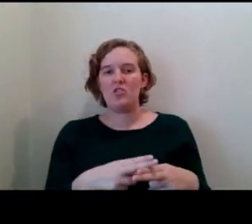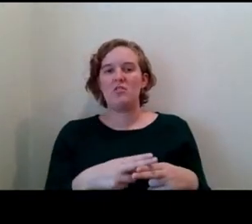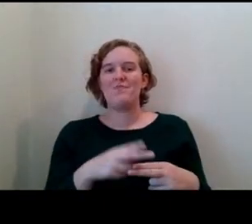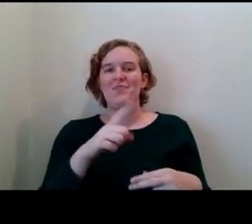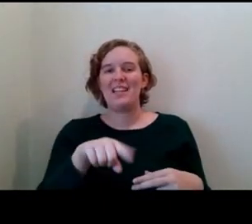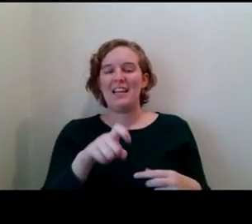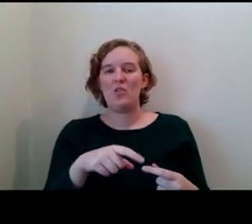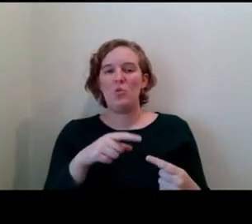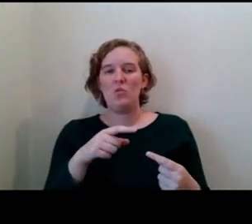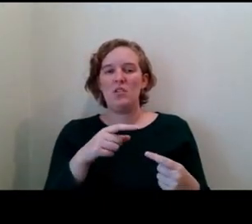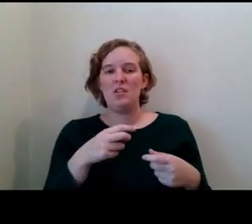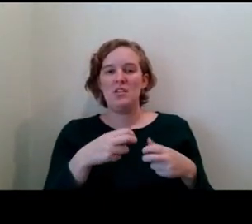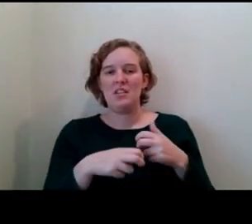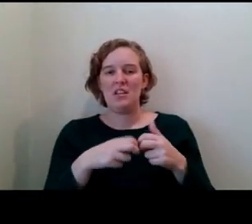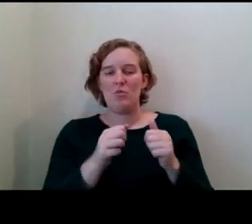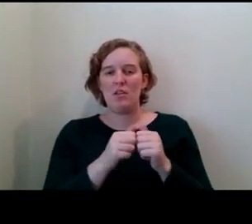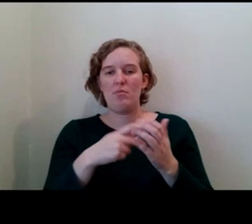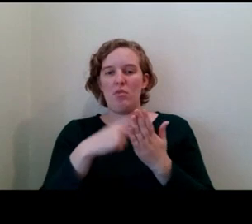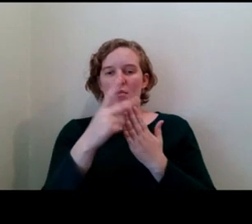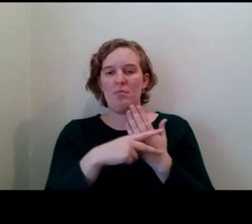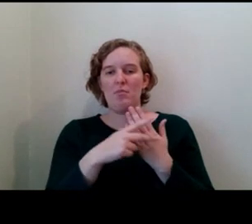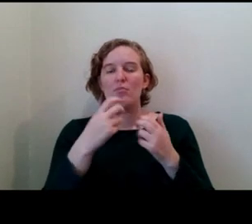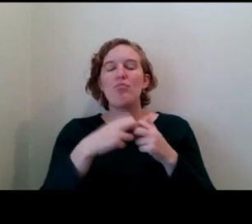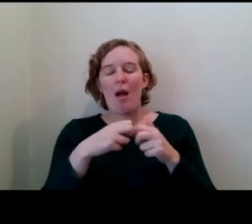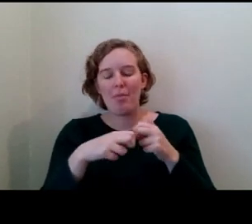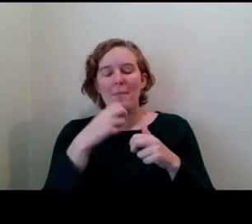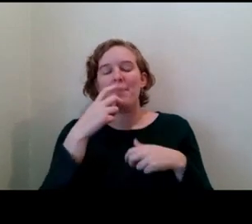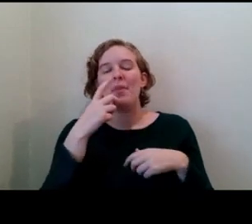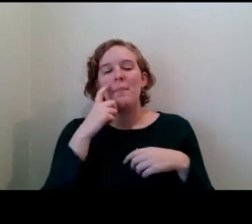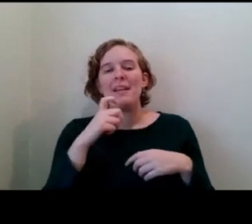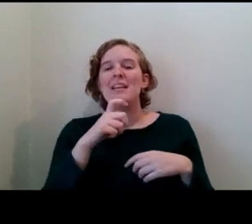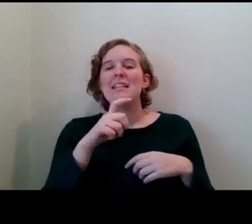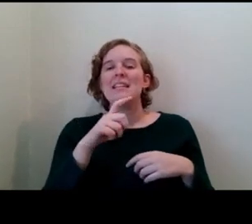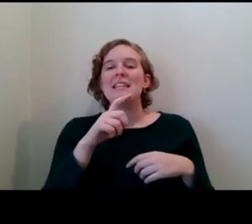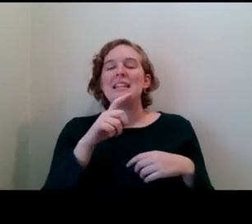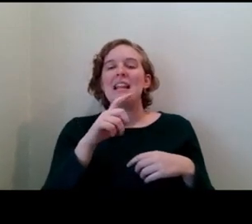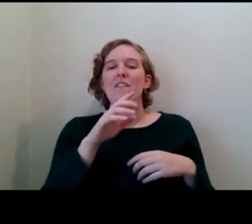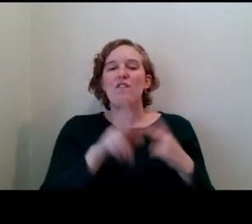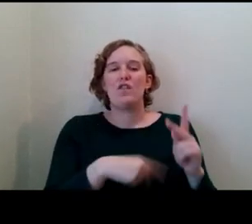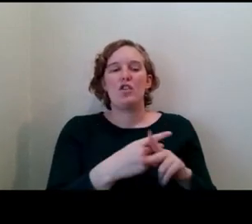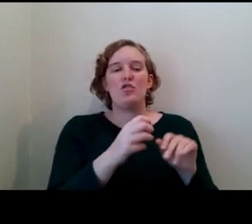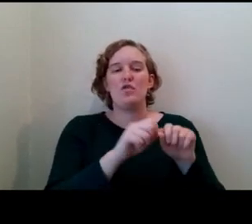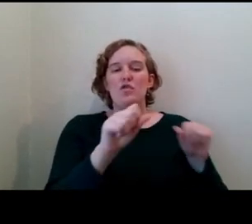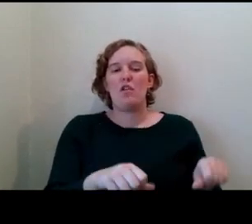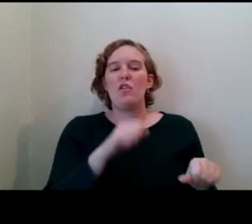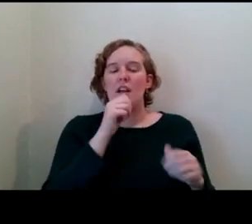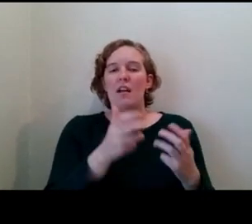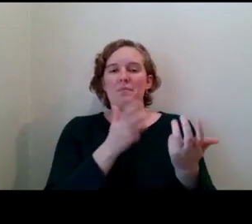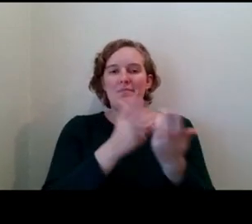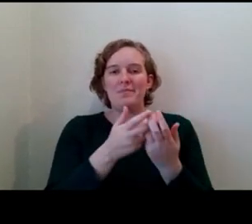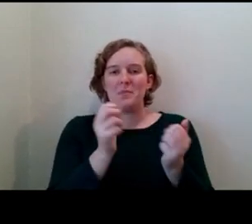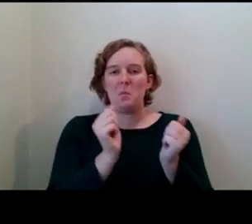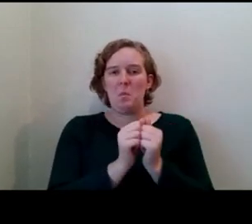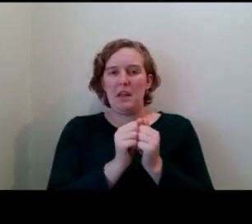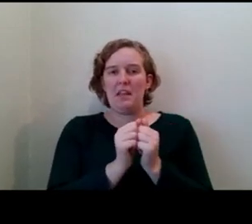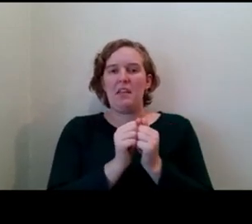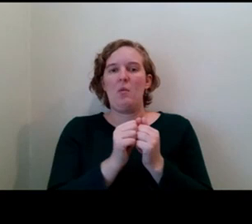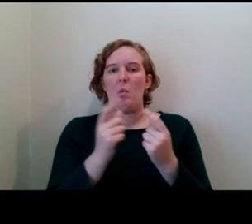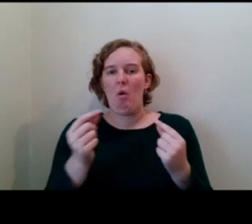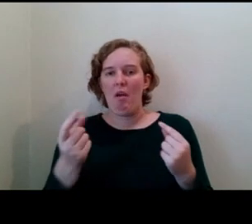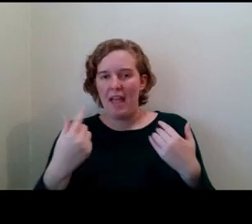deal with a problem because the version of software they had wasn't quite compatible with the set of modules they had, and it wasn't quite clear. It caused them some